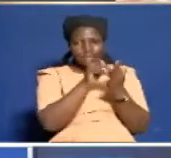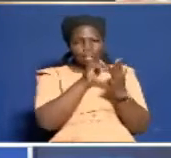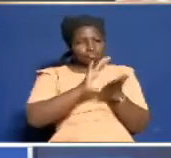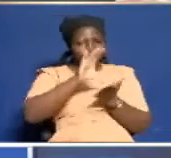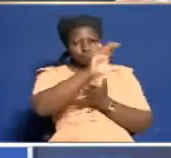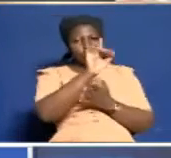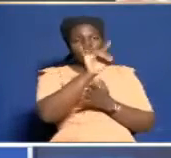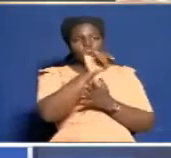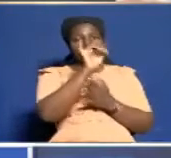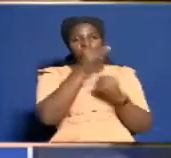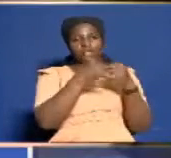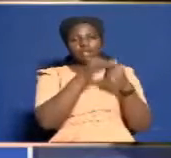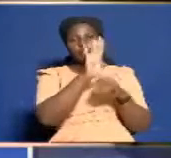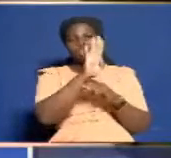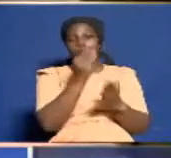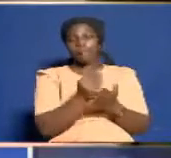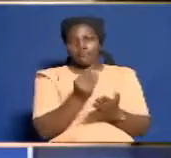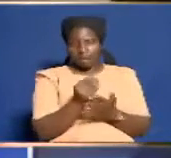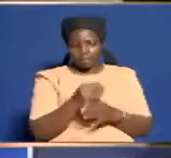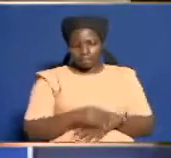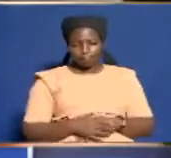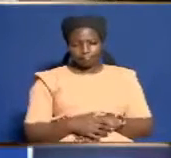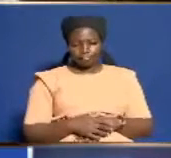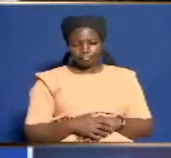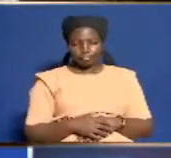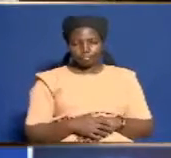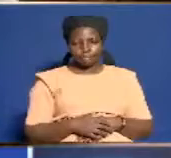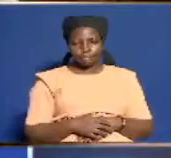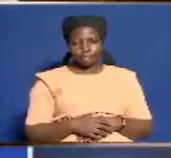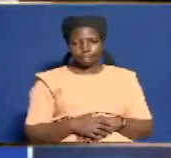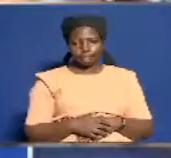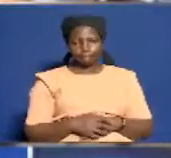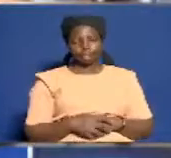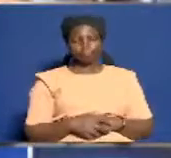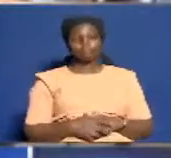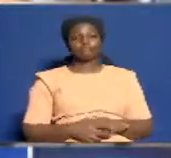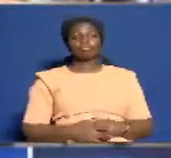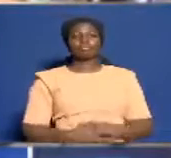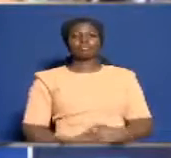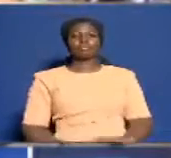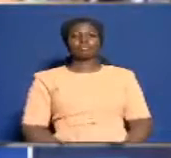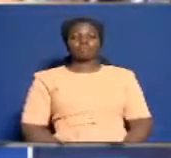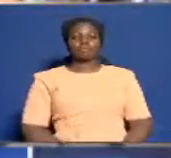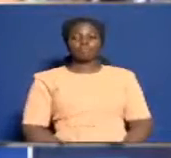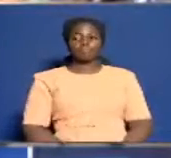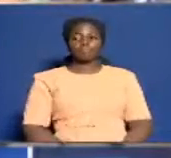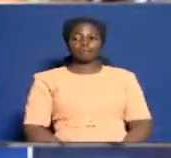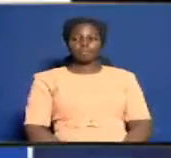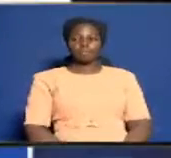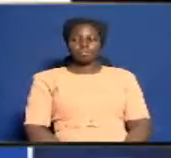1.8 billion shillings. For Channel One News, I'm Ben Troy-Njue.